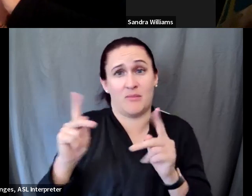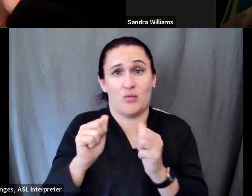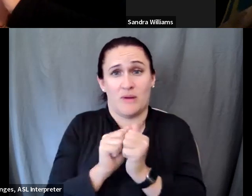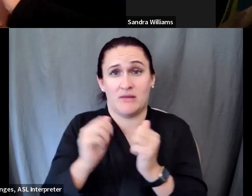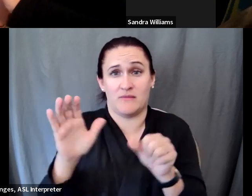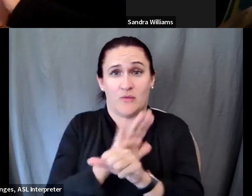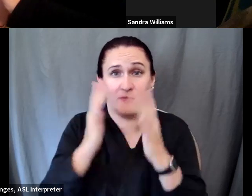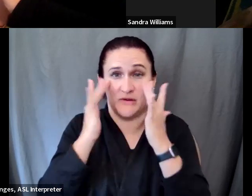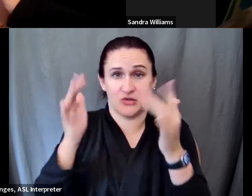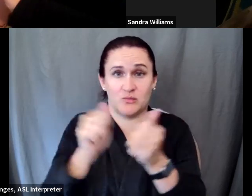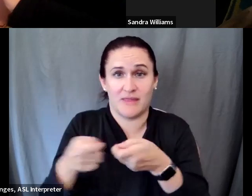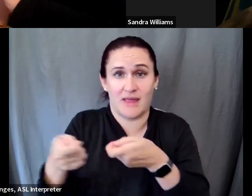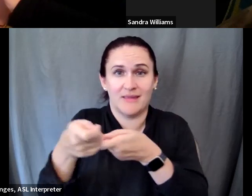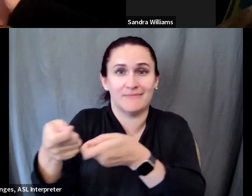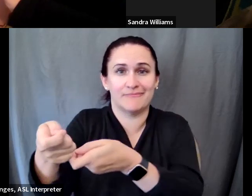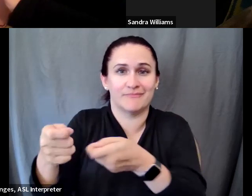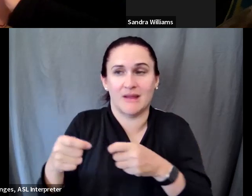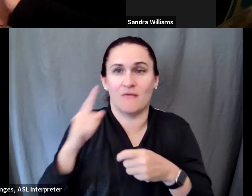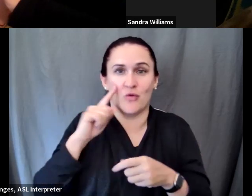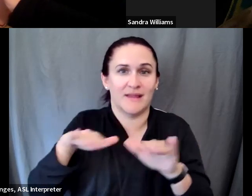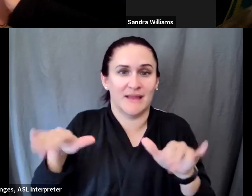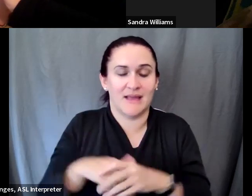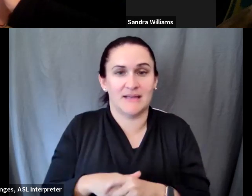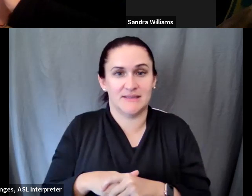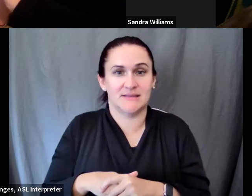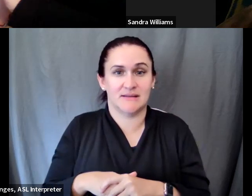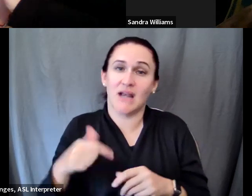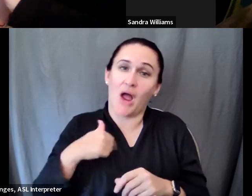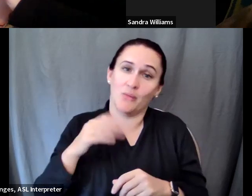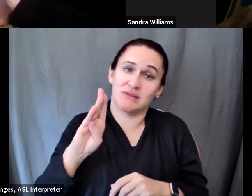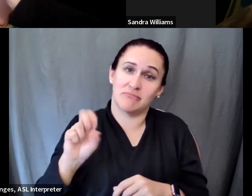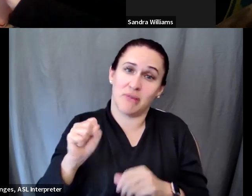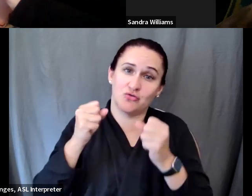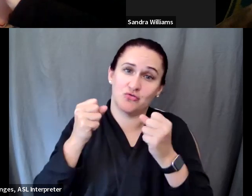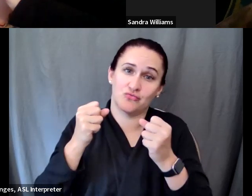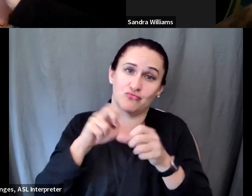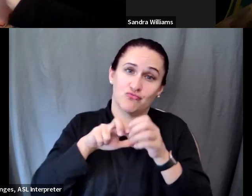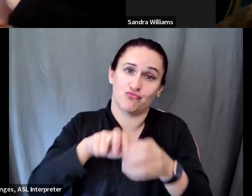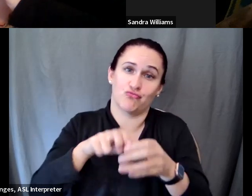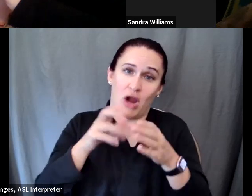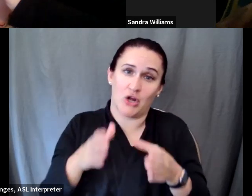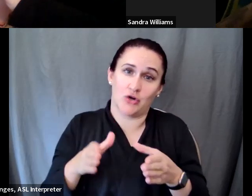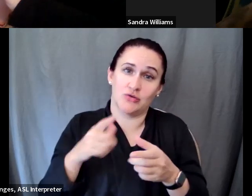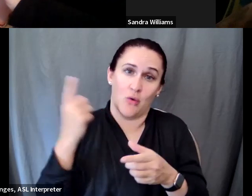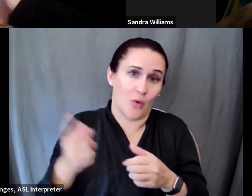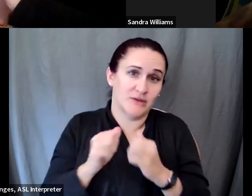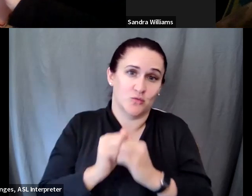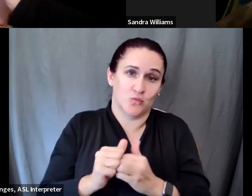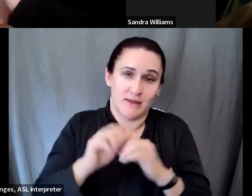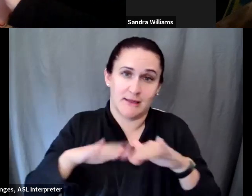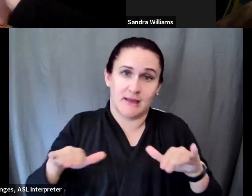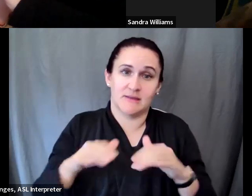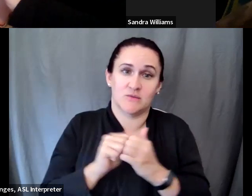than I do parents who are blind. I was a bus rider, so I was always with the kids on the fixed